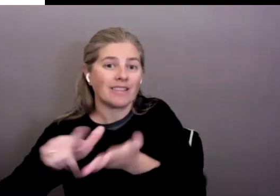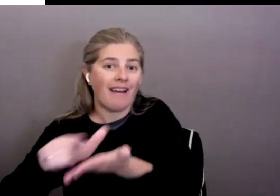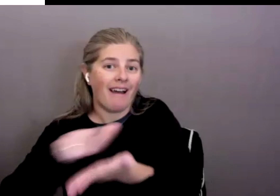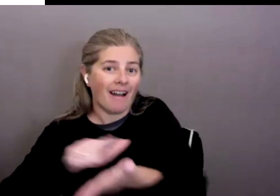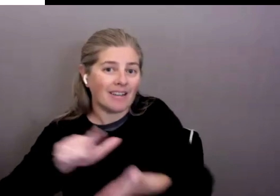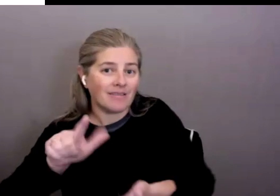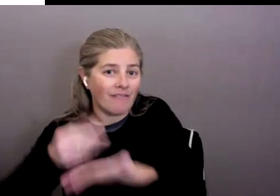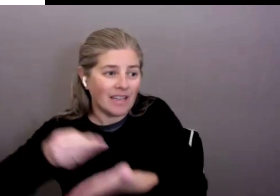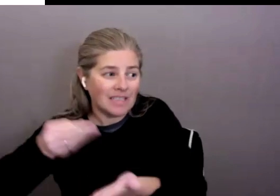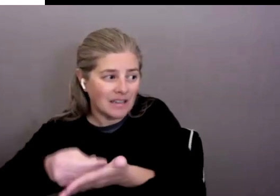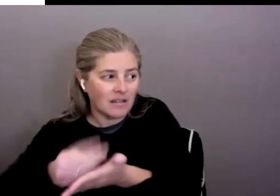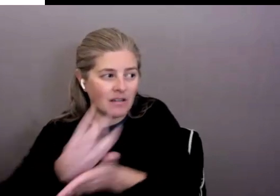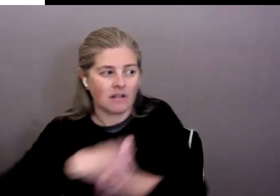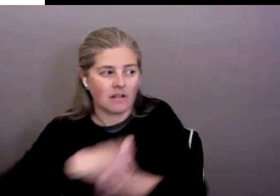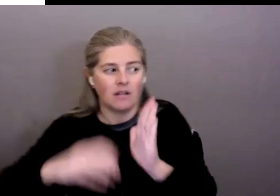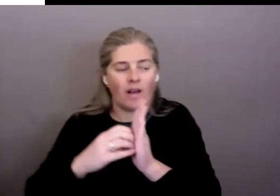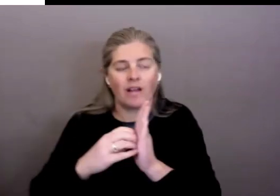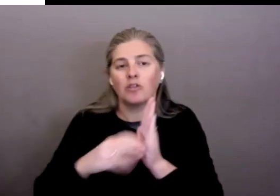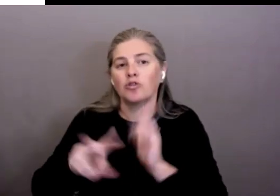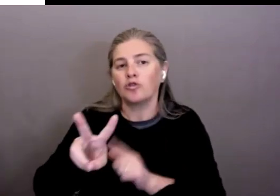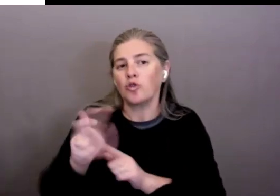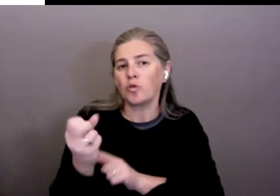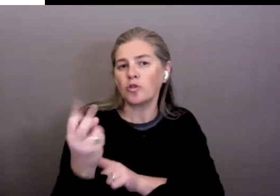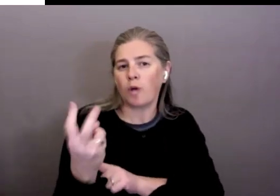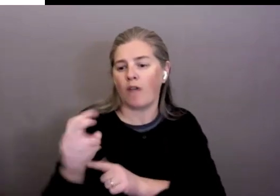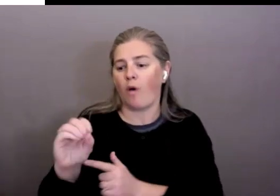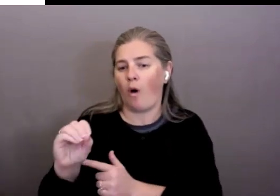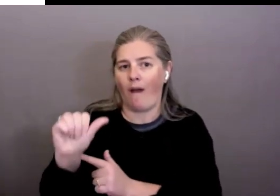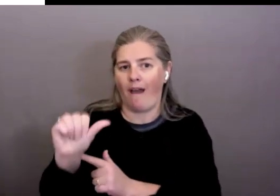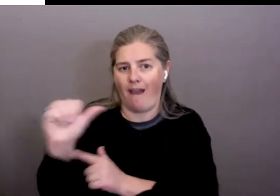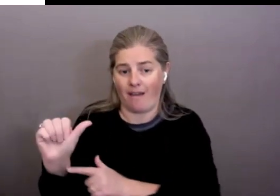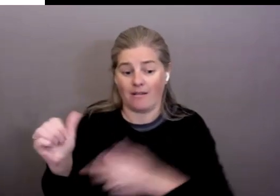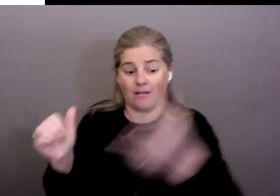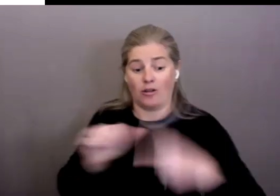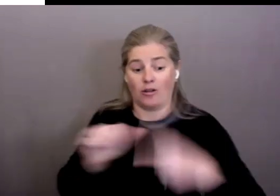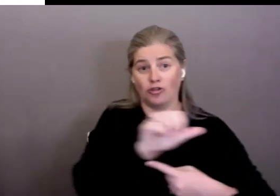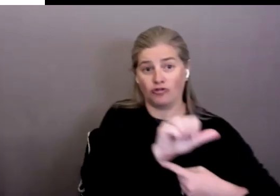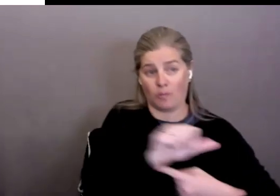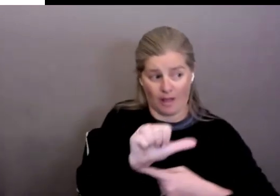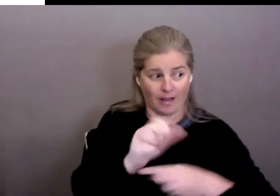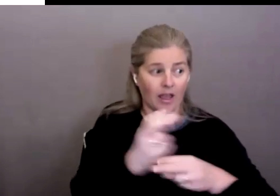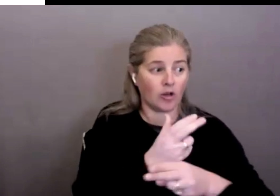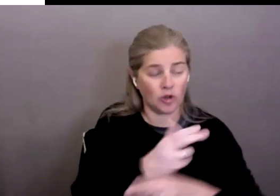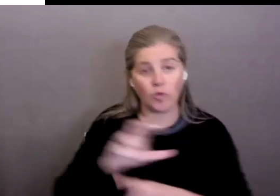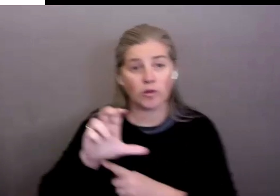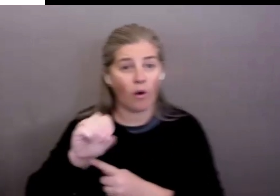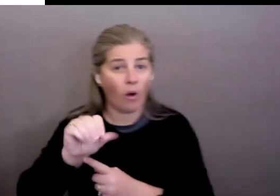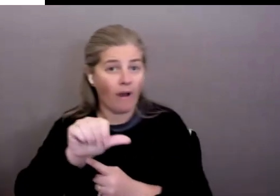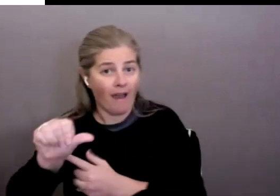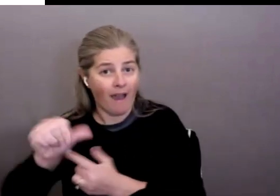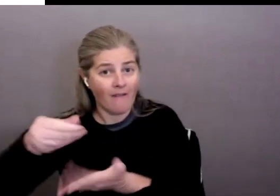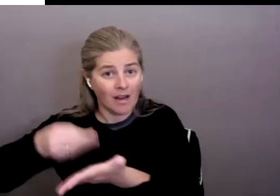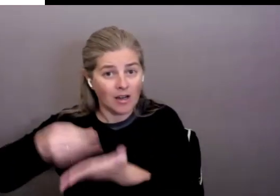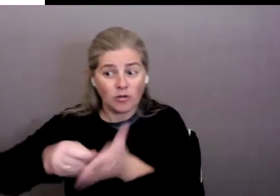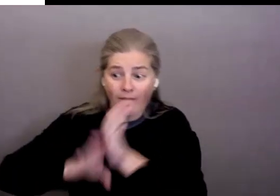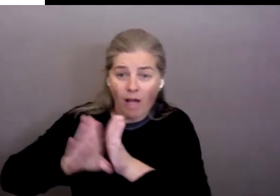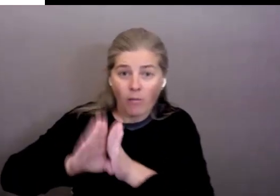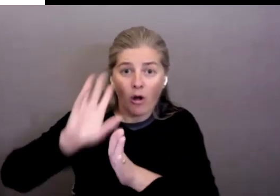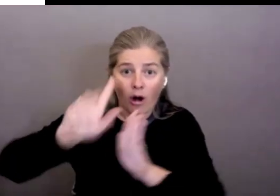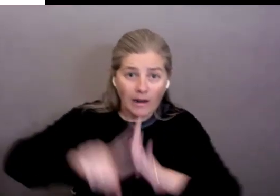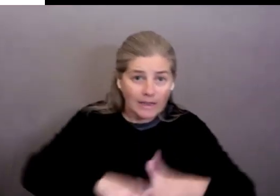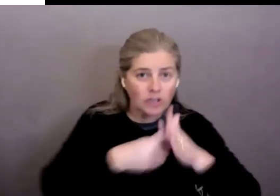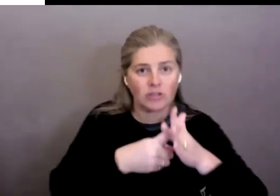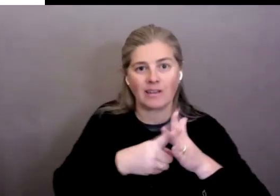Consistent with Section 212 of the Older Americans Act, AAAs may use OAA funding to develop or initiate Section 212